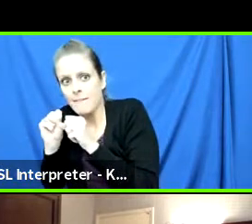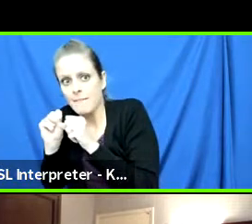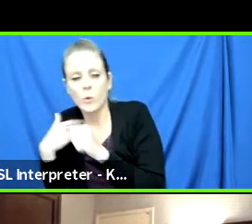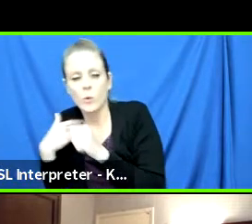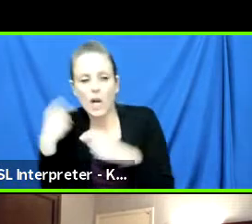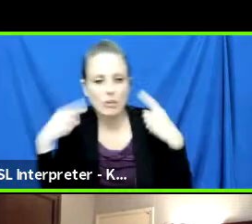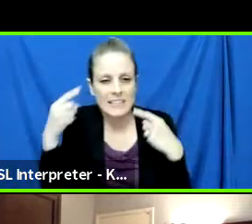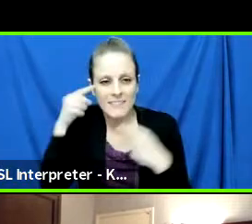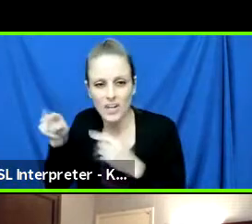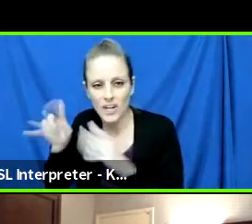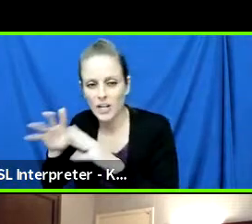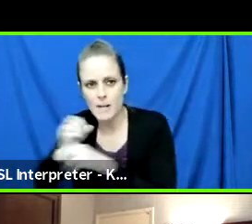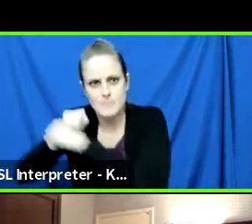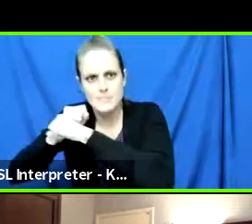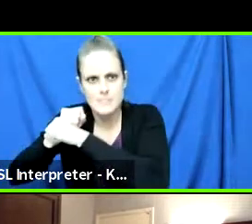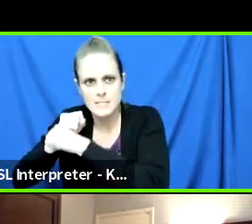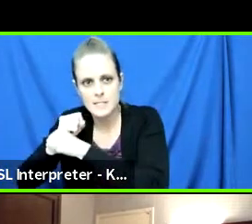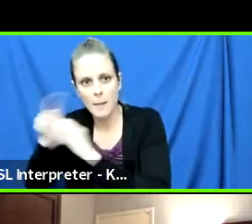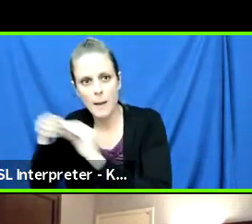her. So